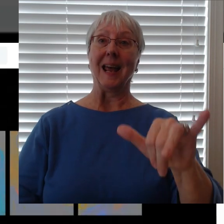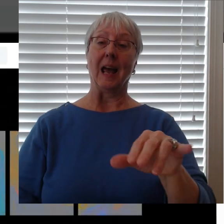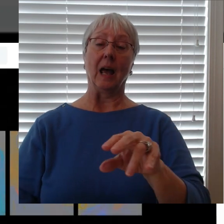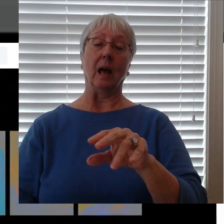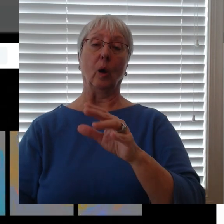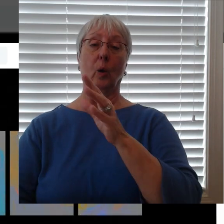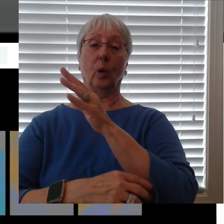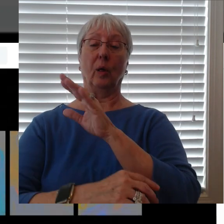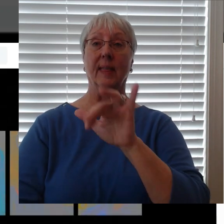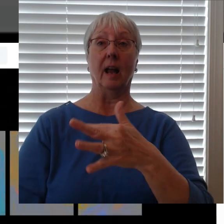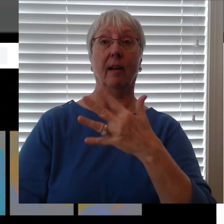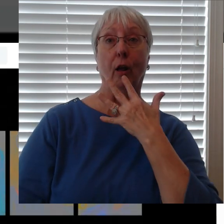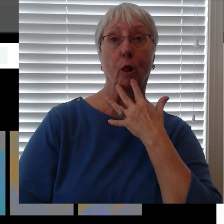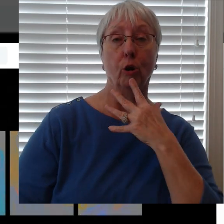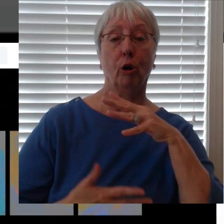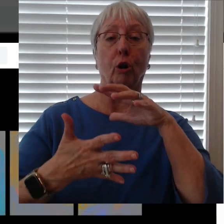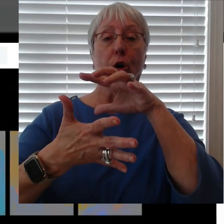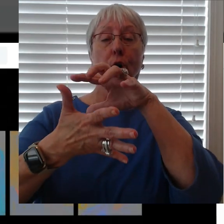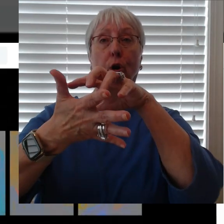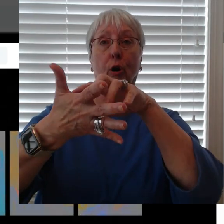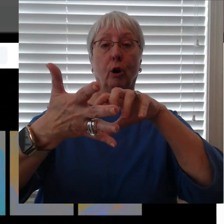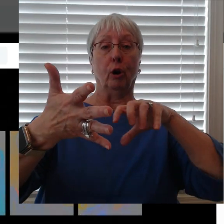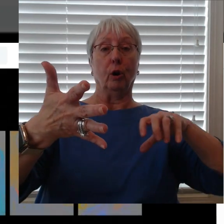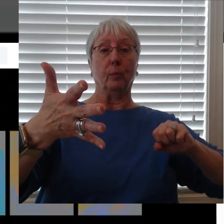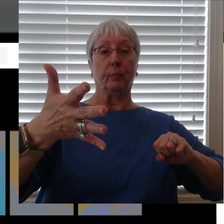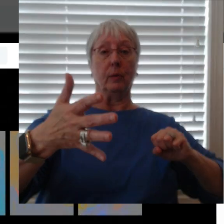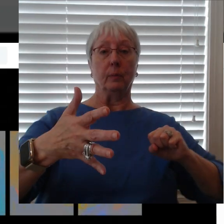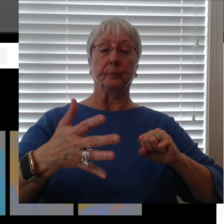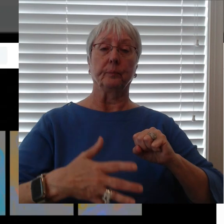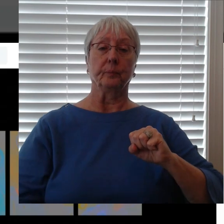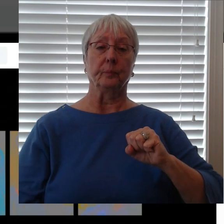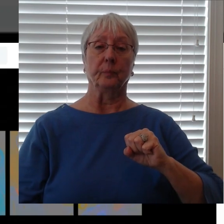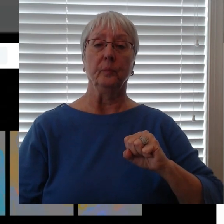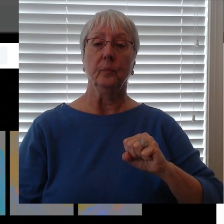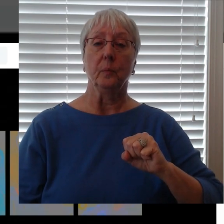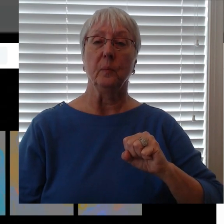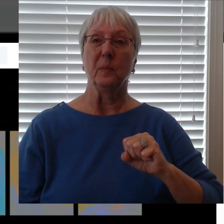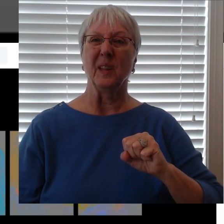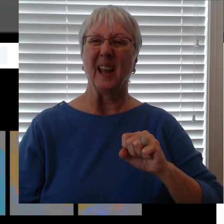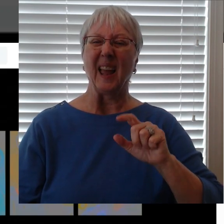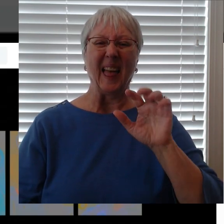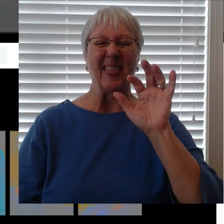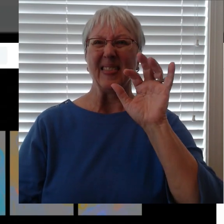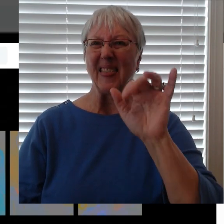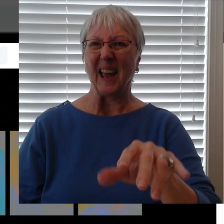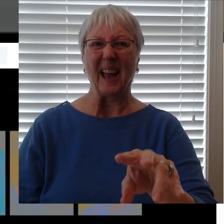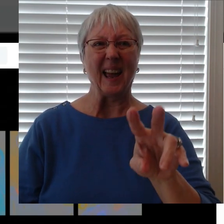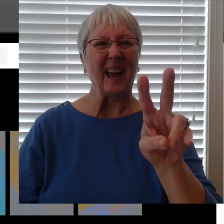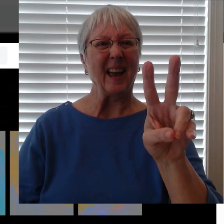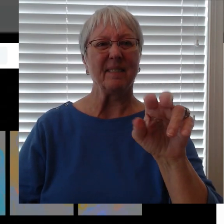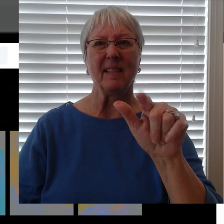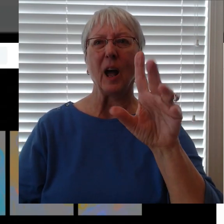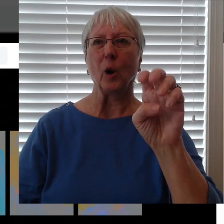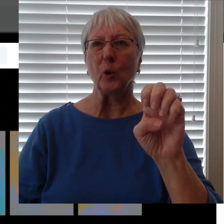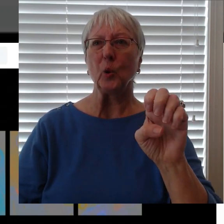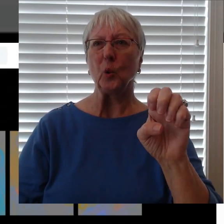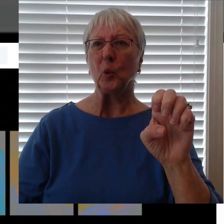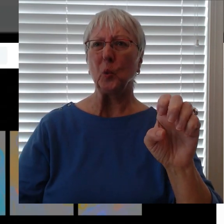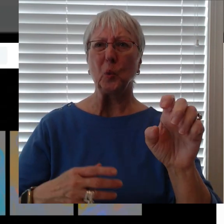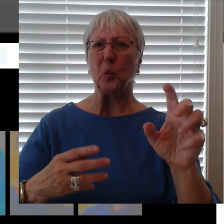from the paintings, the composition and overall contrast disappears, making the portraits far less interesting to the